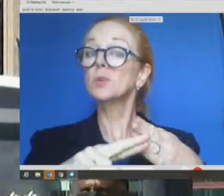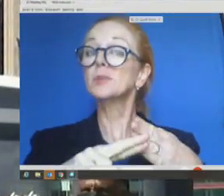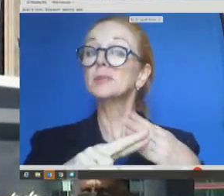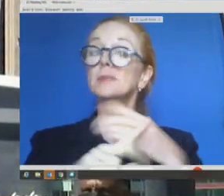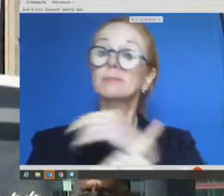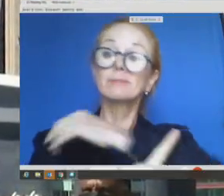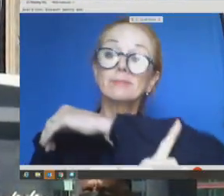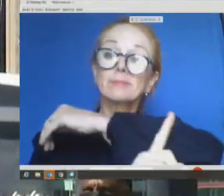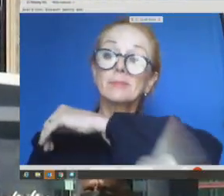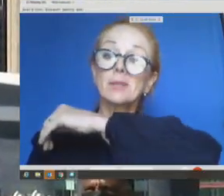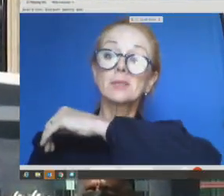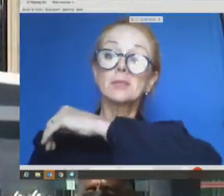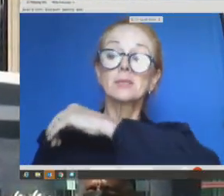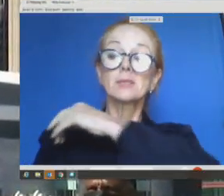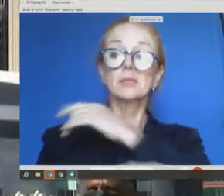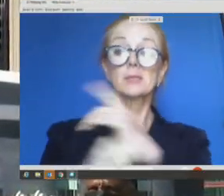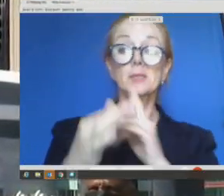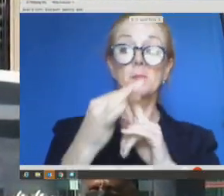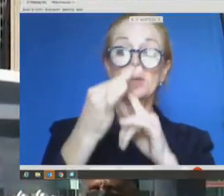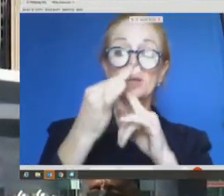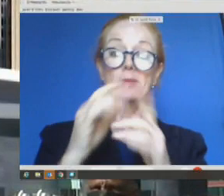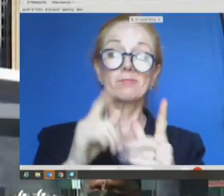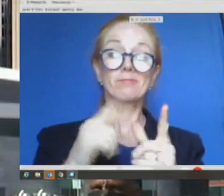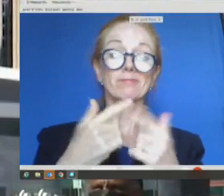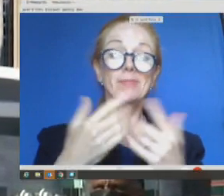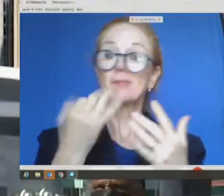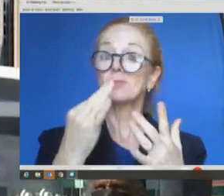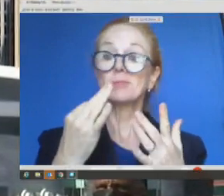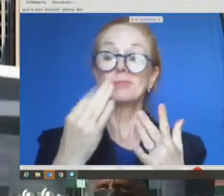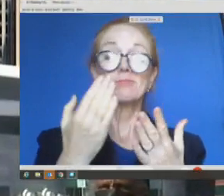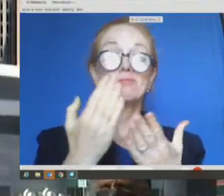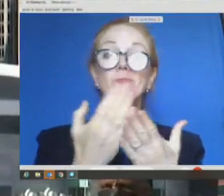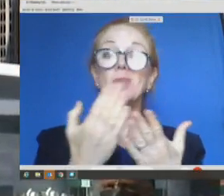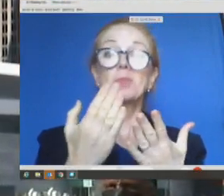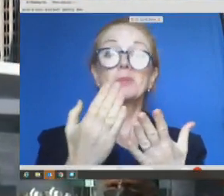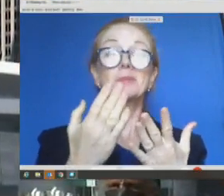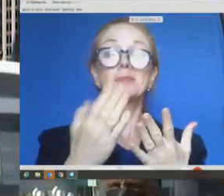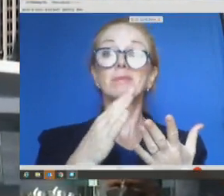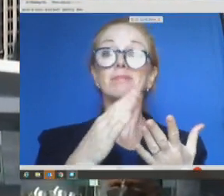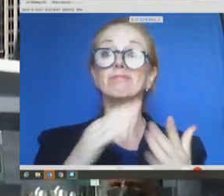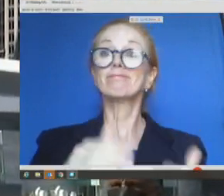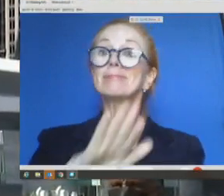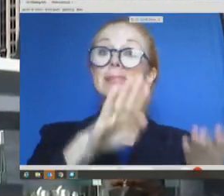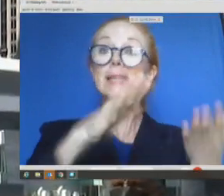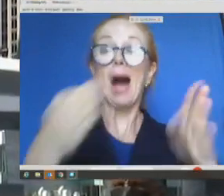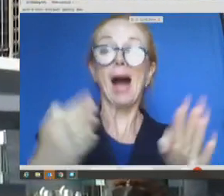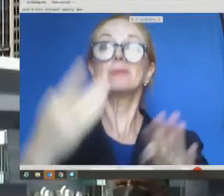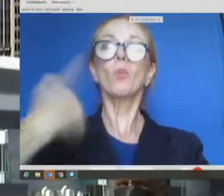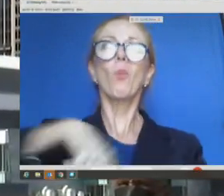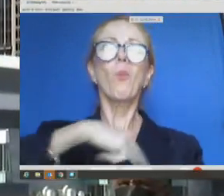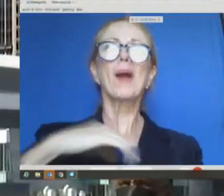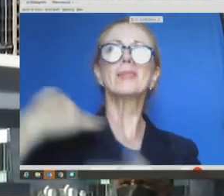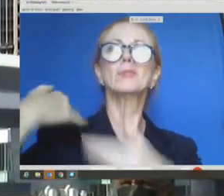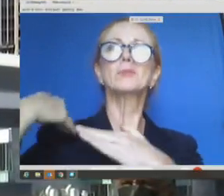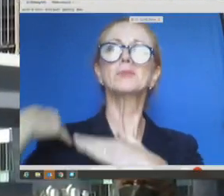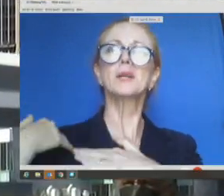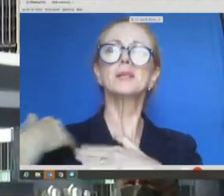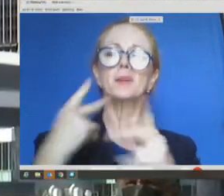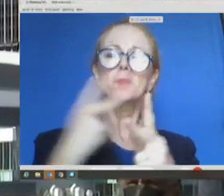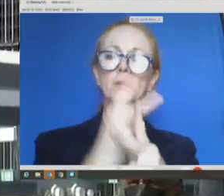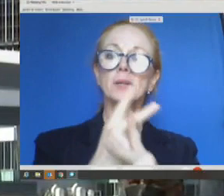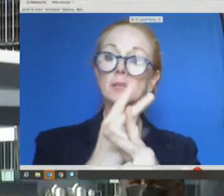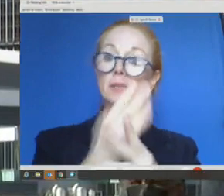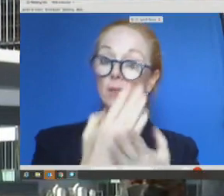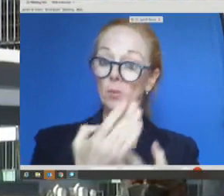especially when those decisions have contributed to the loss of a life that we had the responsibility to protect. If someone's